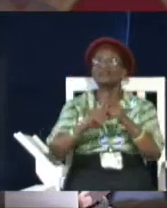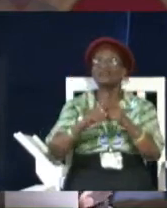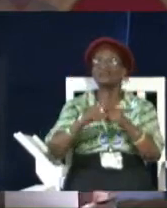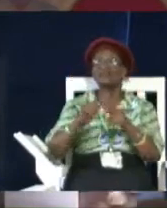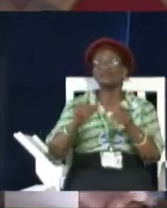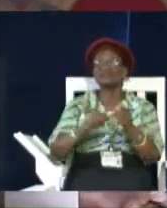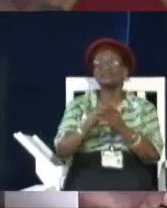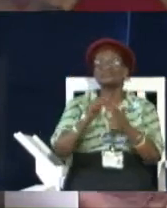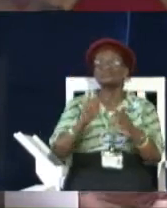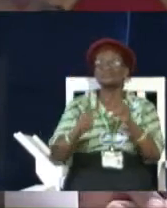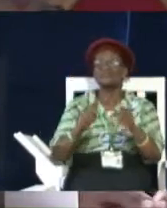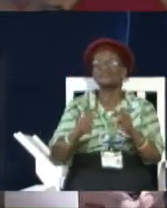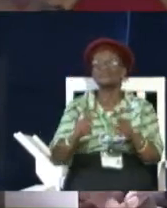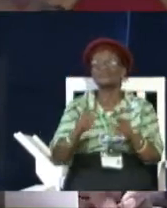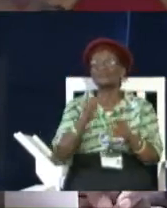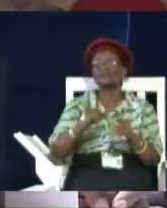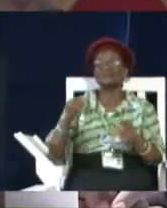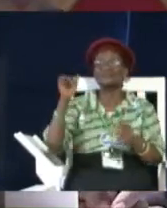Students are not supposed to be rich.